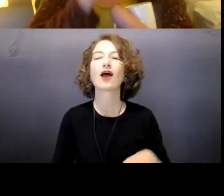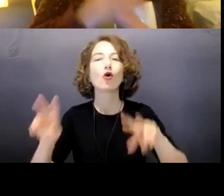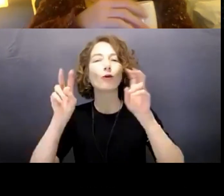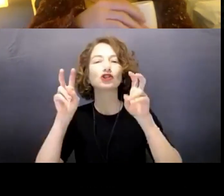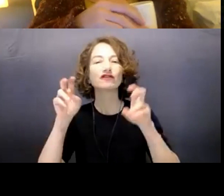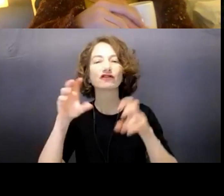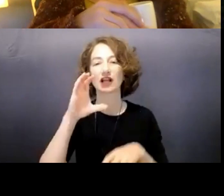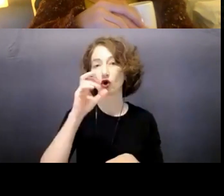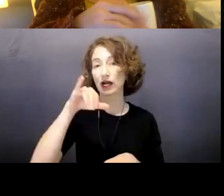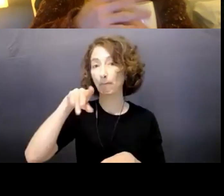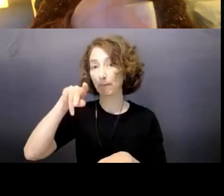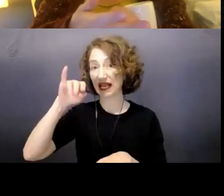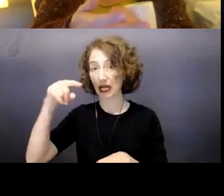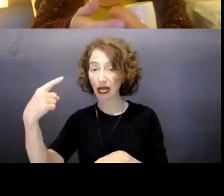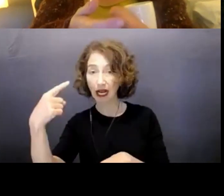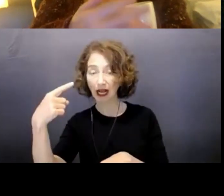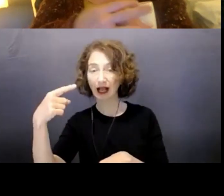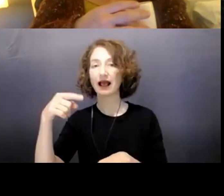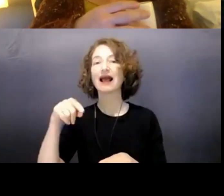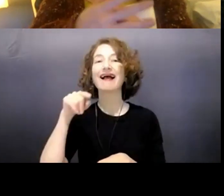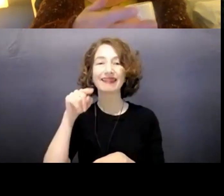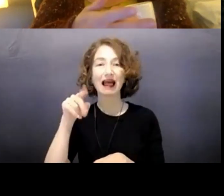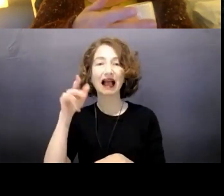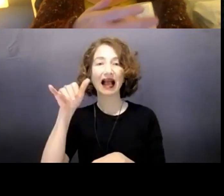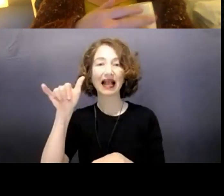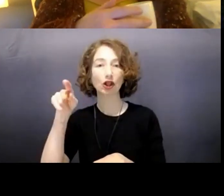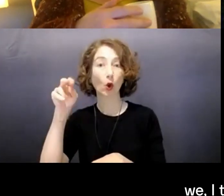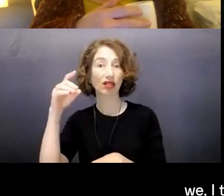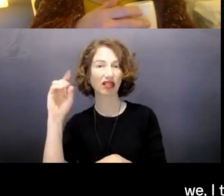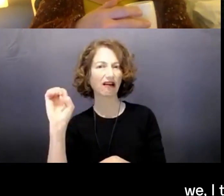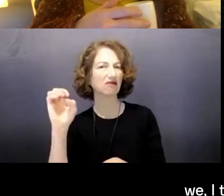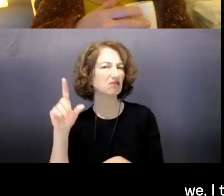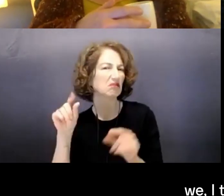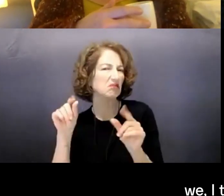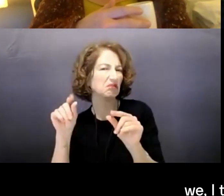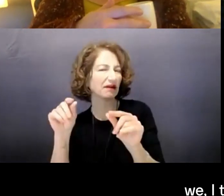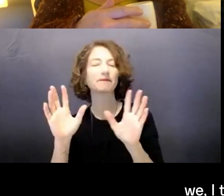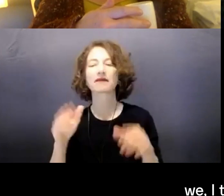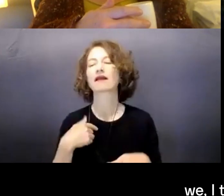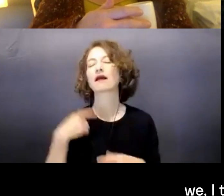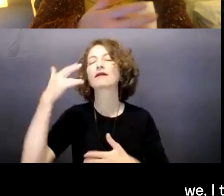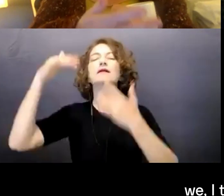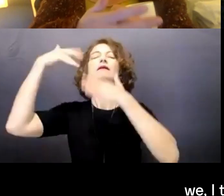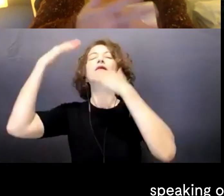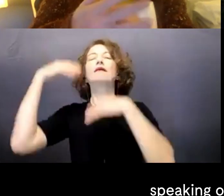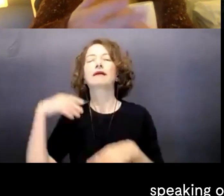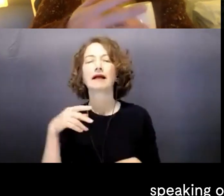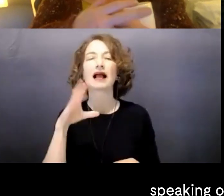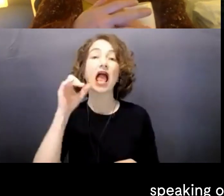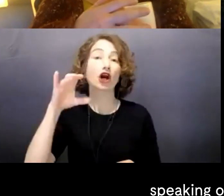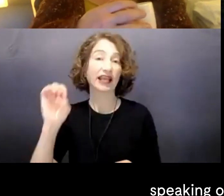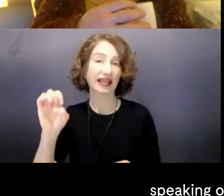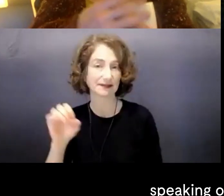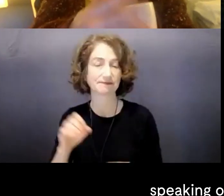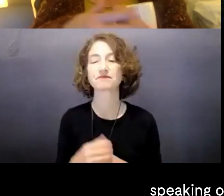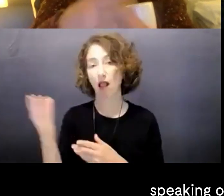us. So originally, when we wanted to invite Carrie, we, I think, imagined that it would be Carrie speaking on her